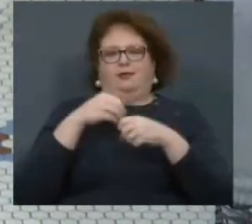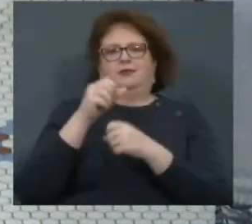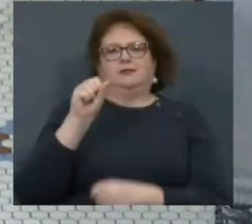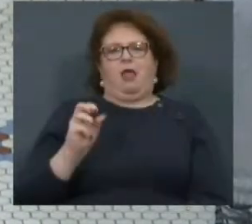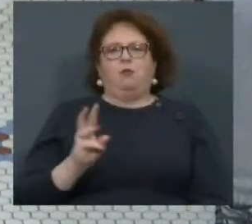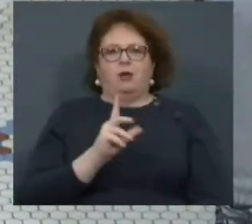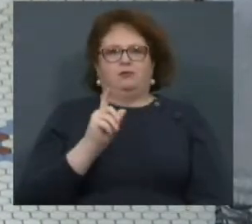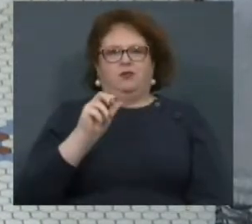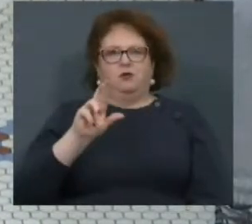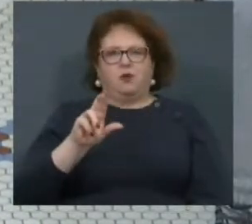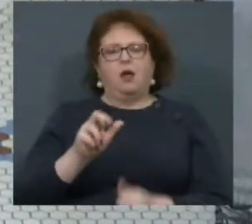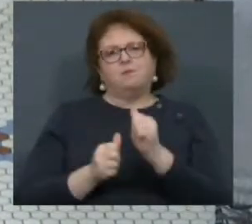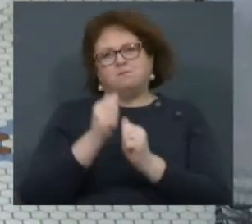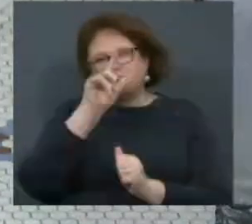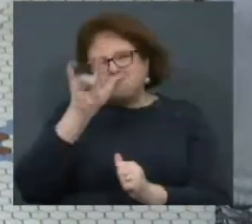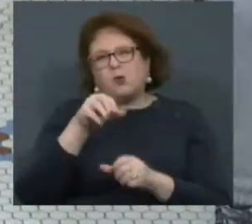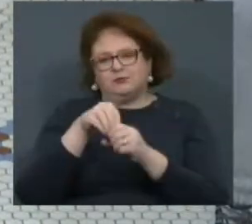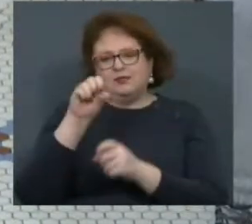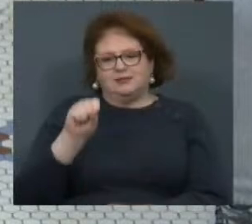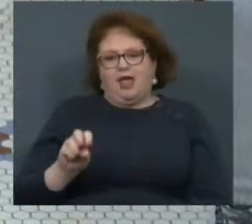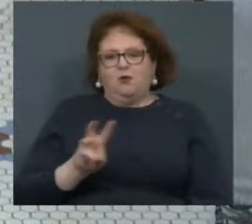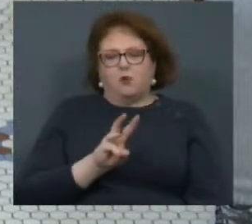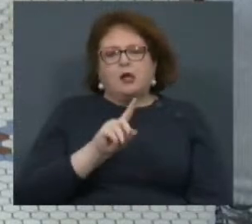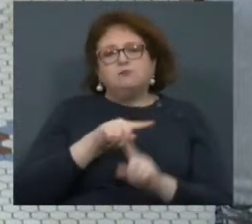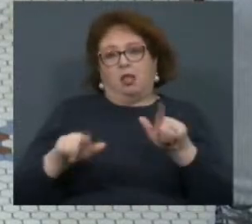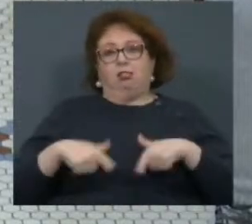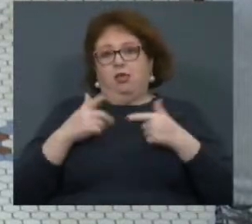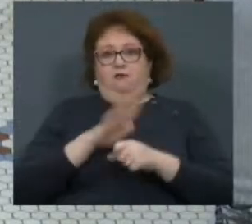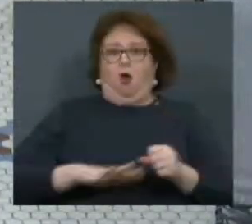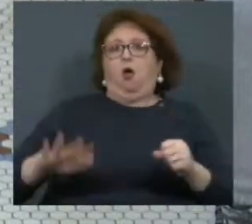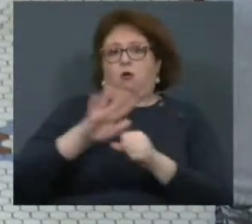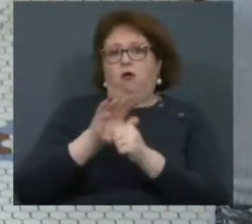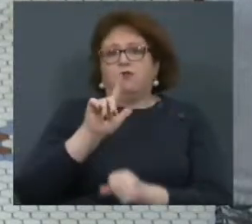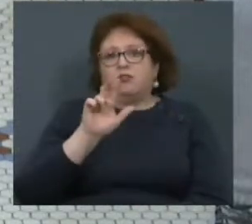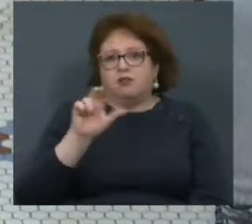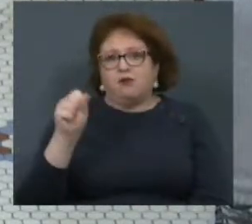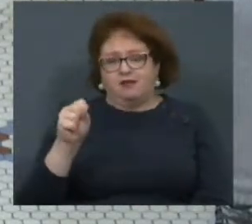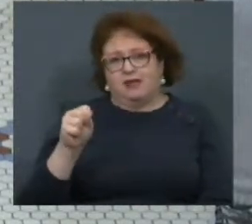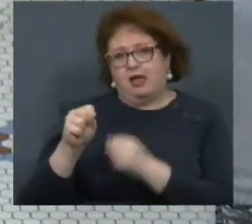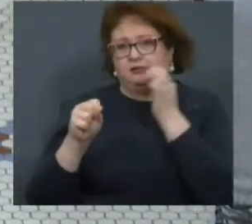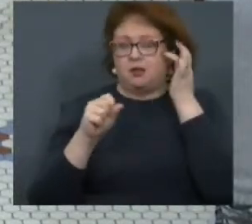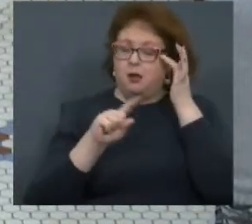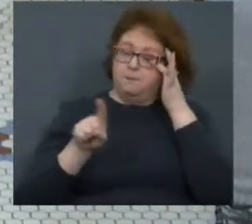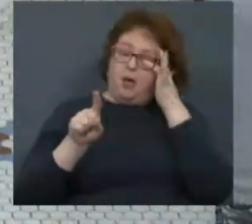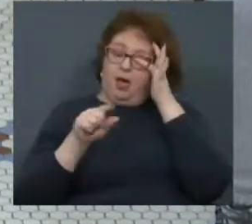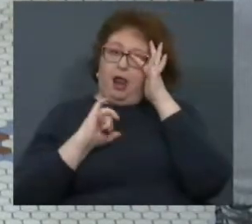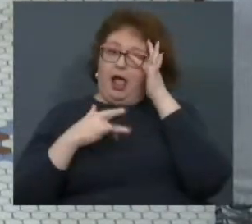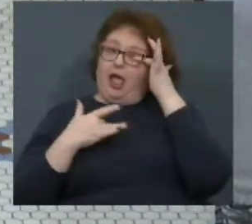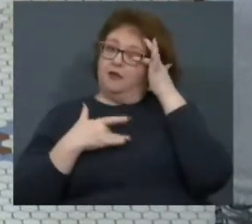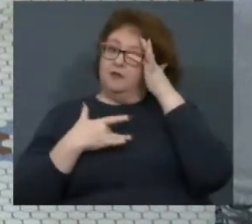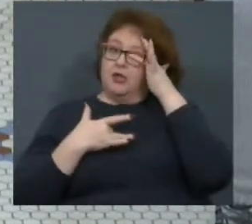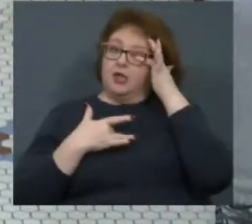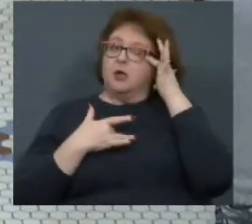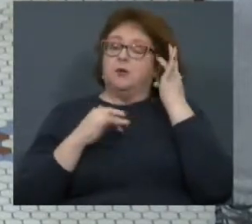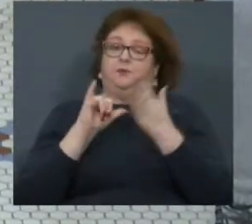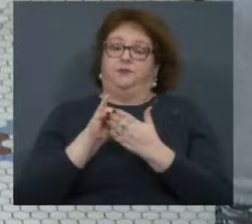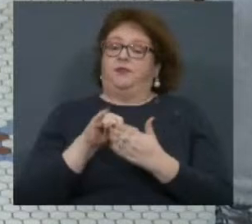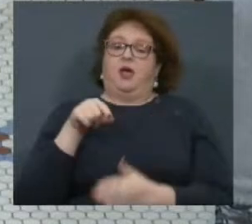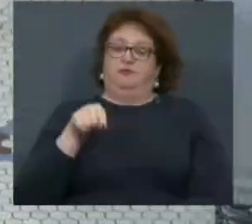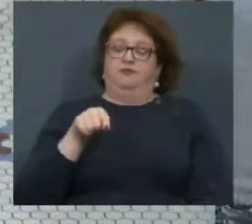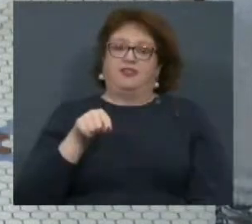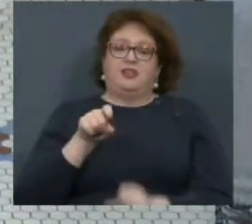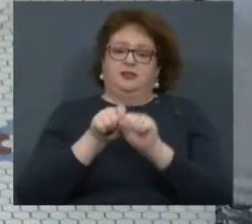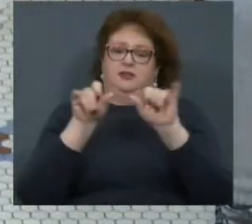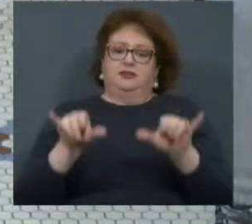Little Rock, but mostly concentrated in Southwest. I feel like this would definitely be used